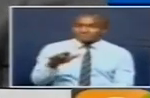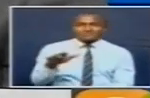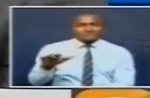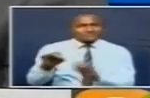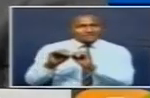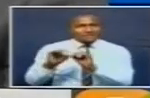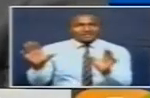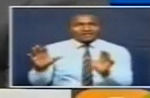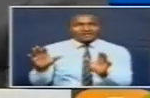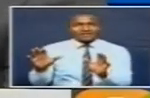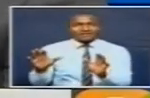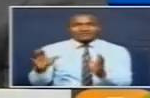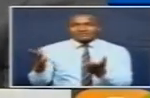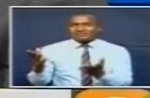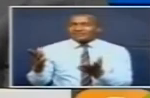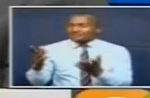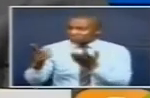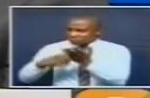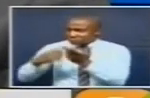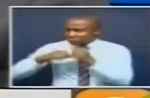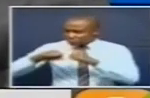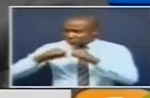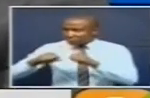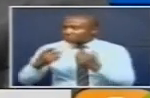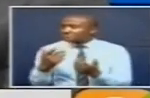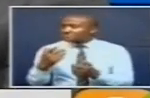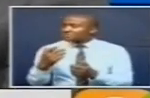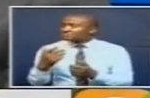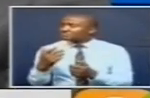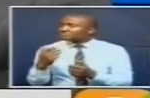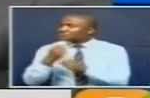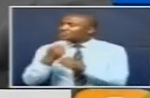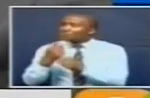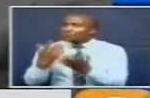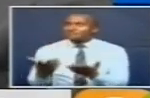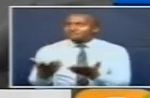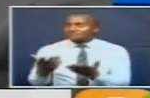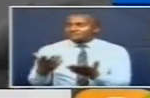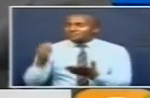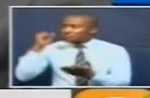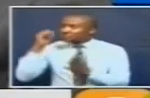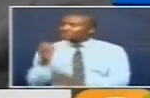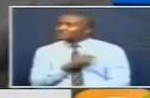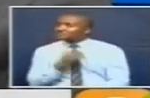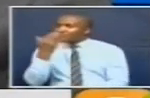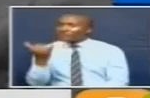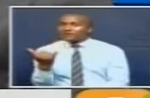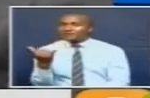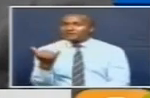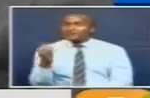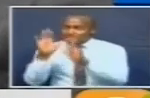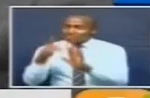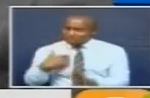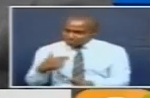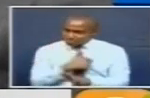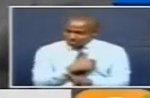What is it that returning officers do that politicians fear much? I think it's important for us as an institution to be allowed to be able